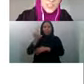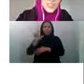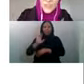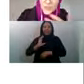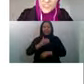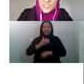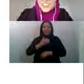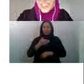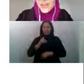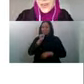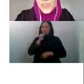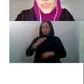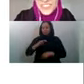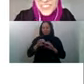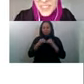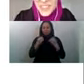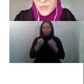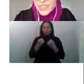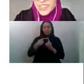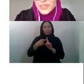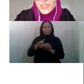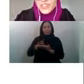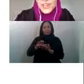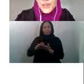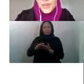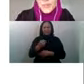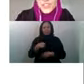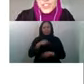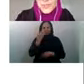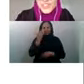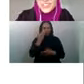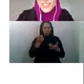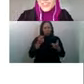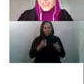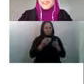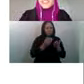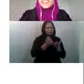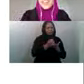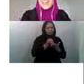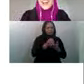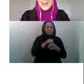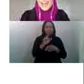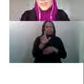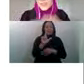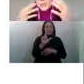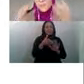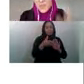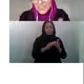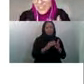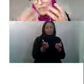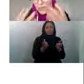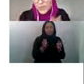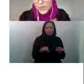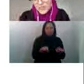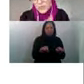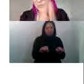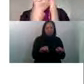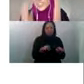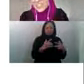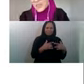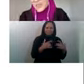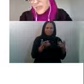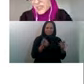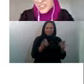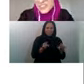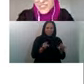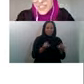that typically the fundraising within these communities, within our masjid communities tends to be at the masjid and at prayers. And when people